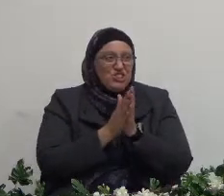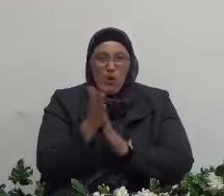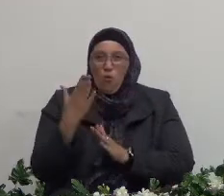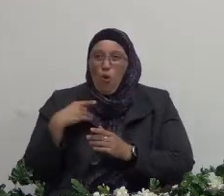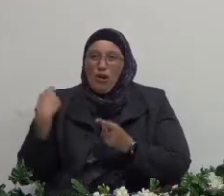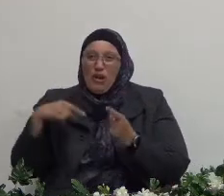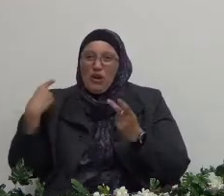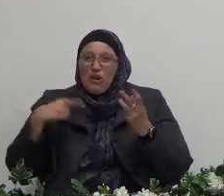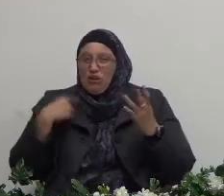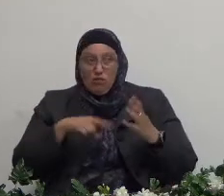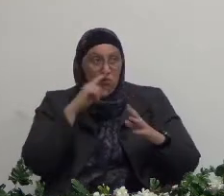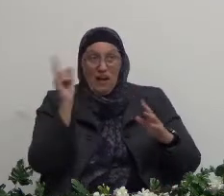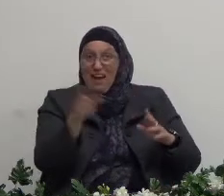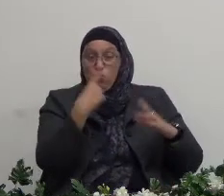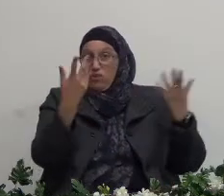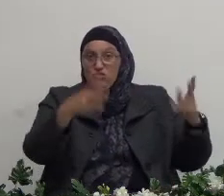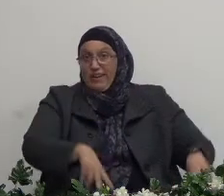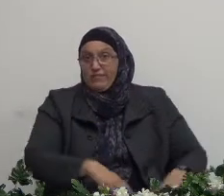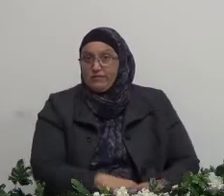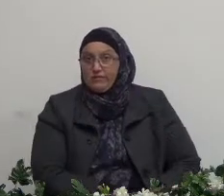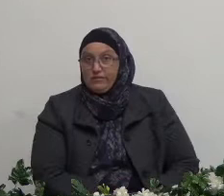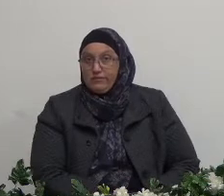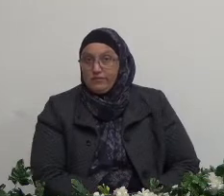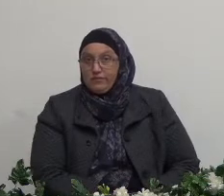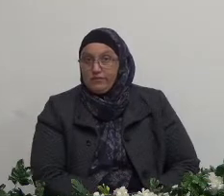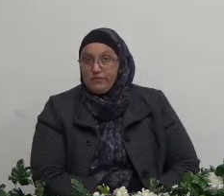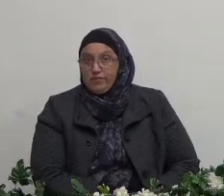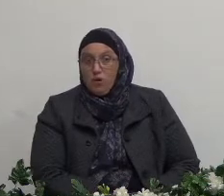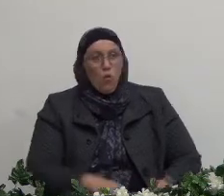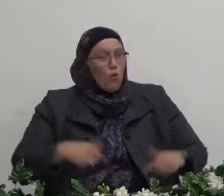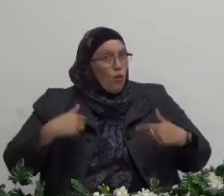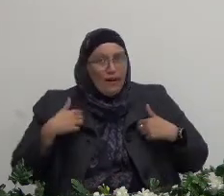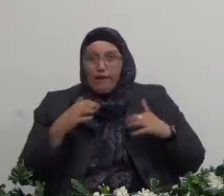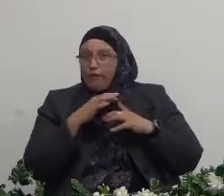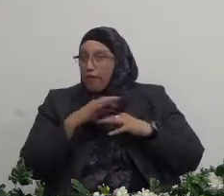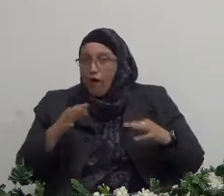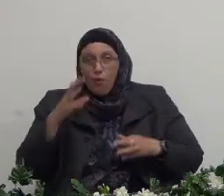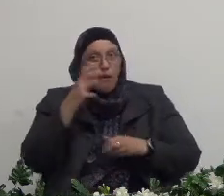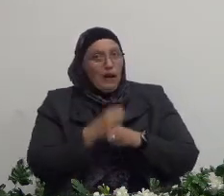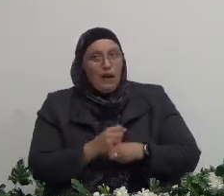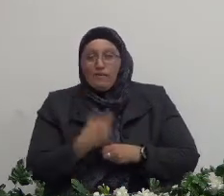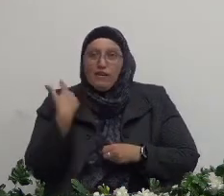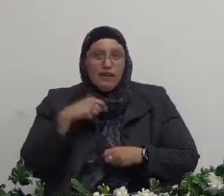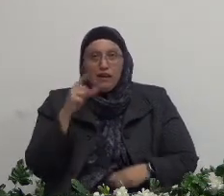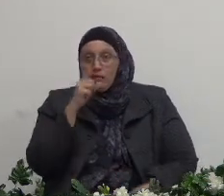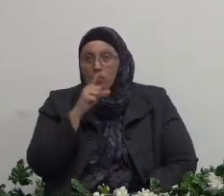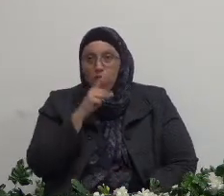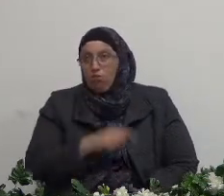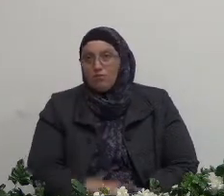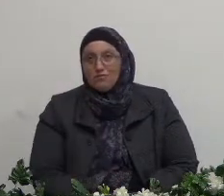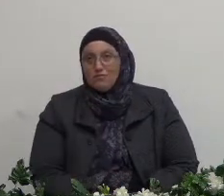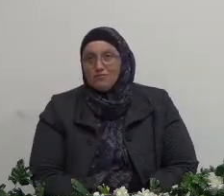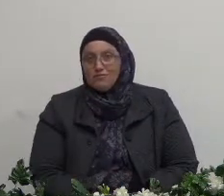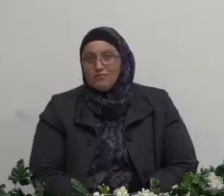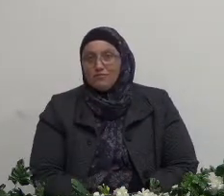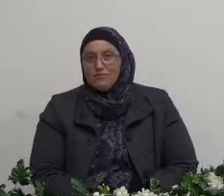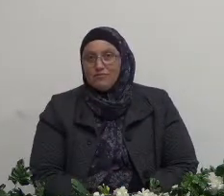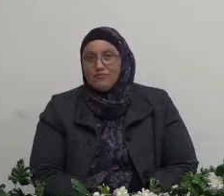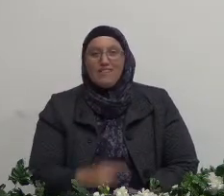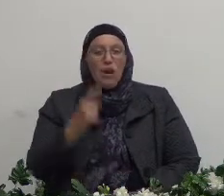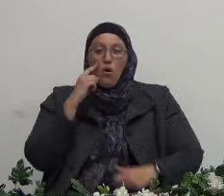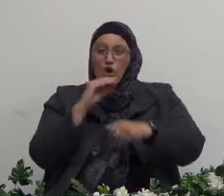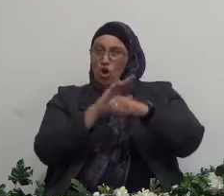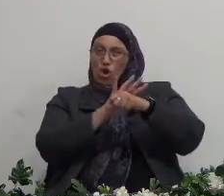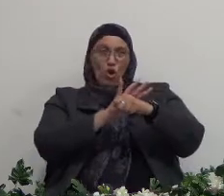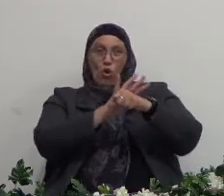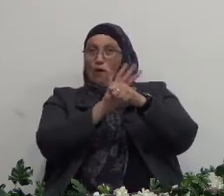do, there would be no one left. But the whole world fights. If you take a look, COVID's going on. Yesterday, I think in